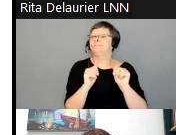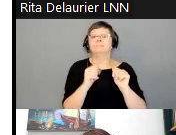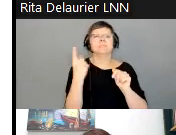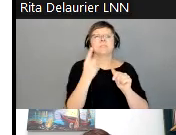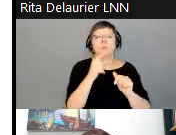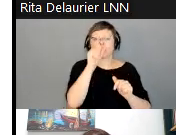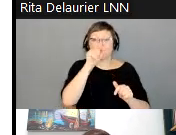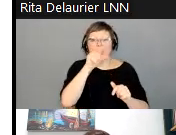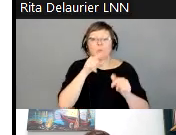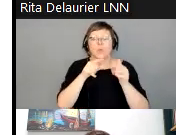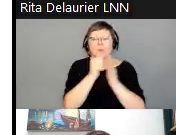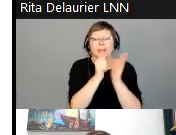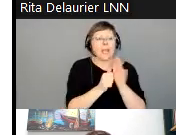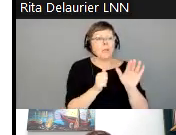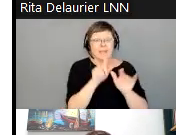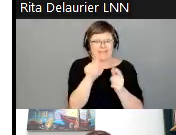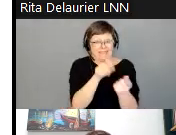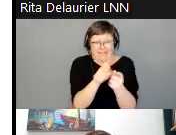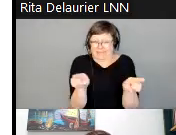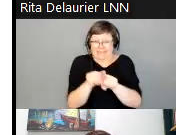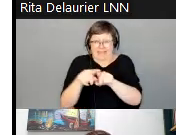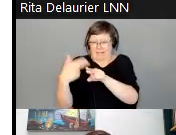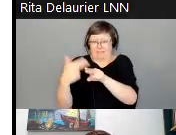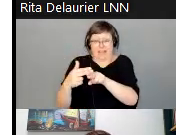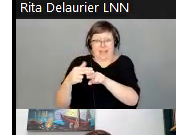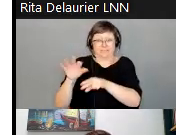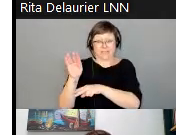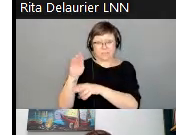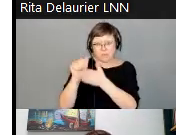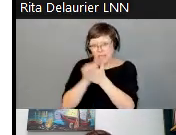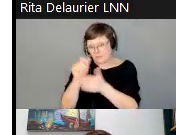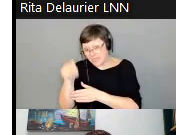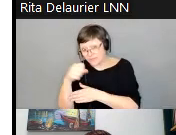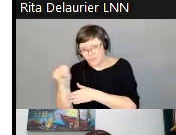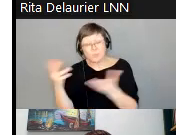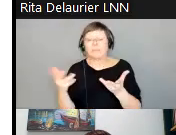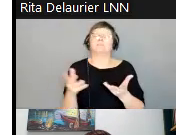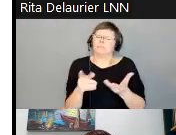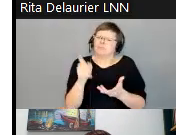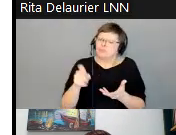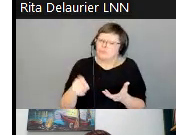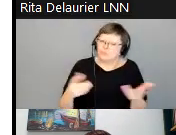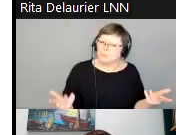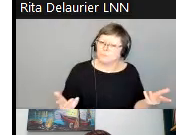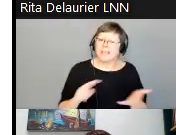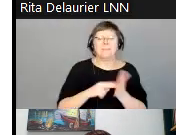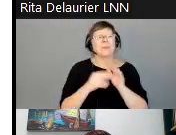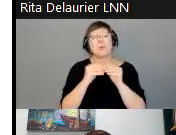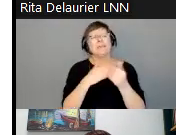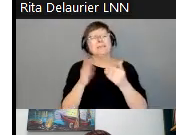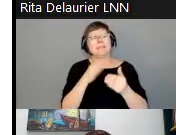exact same handle as their Facebook account? So just those few little things make it really easy to find and